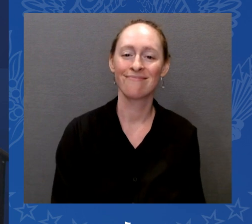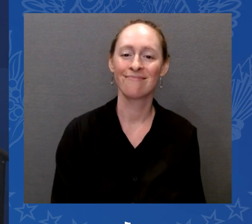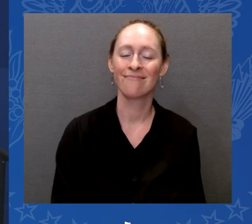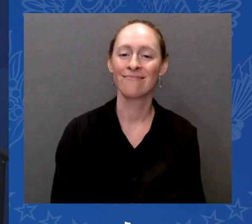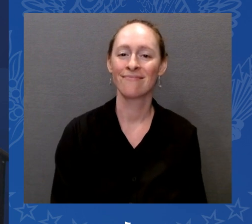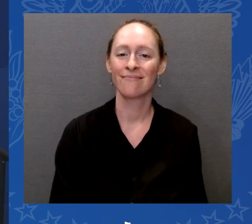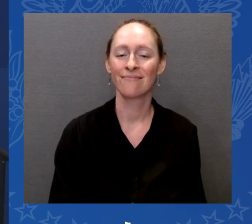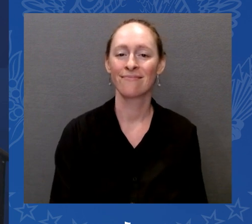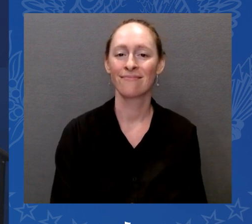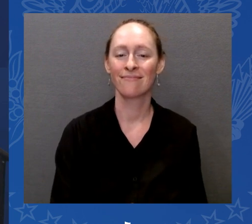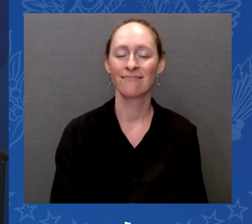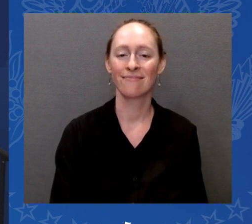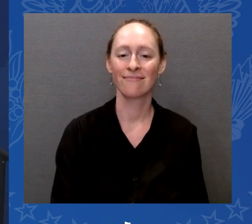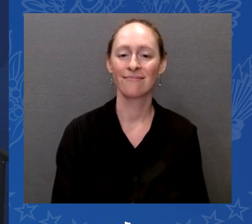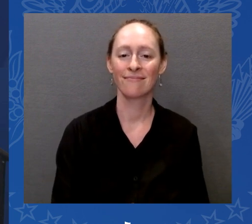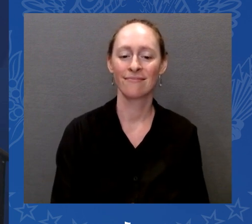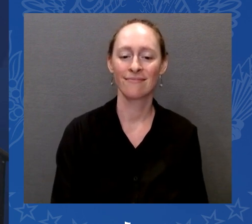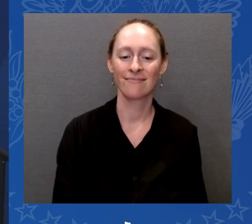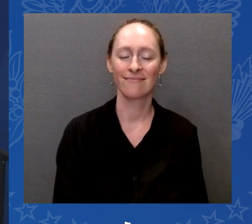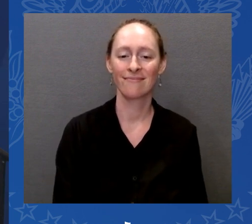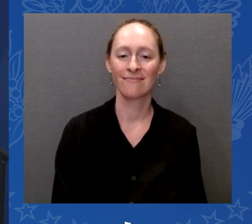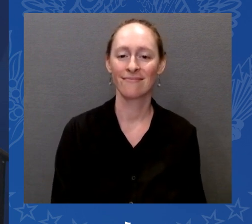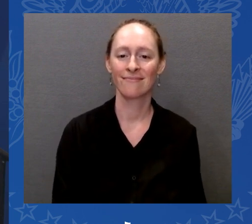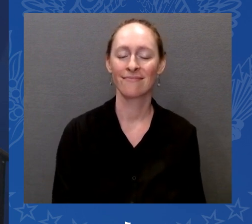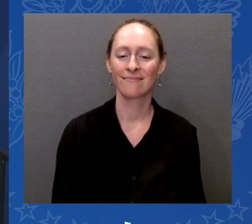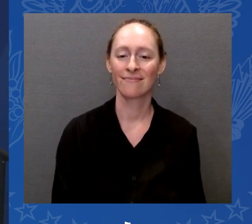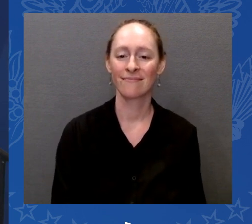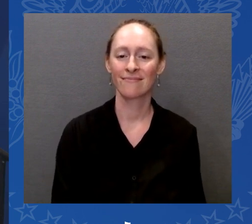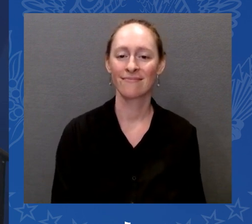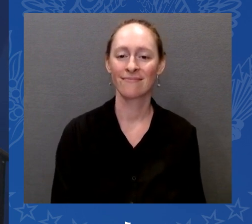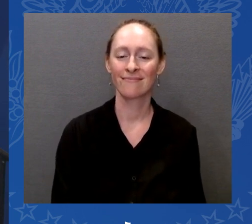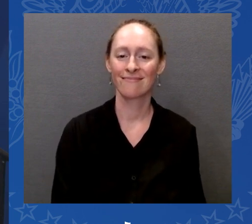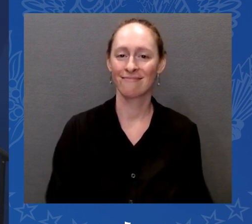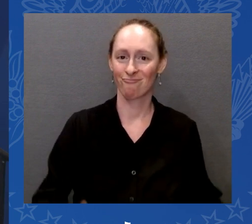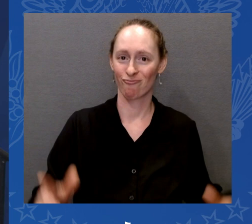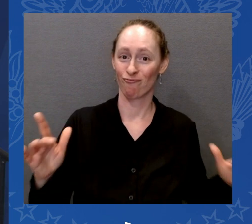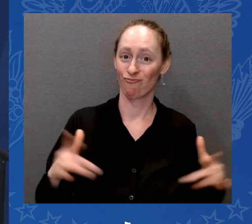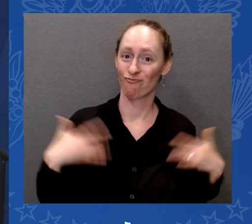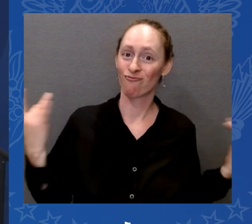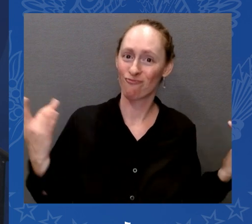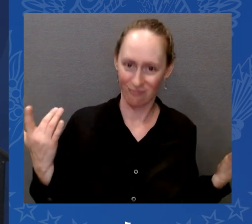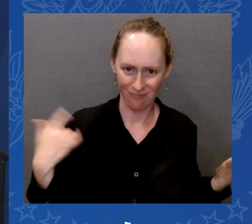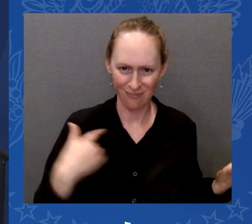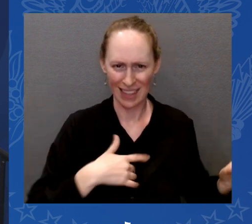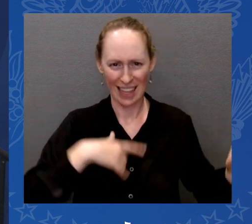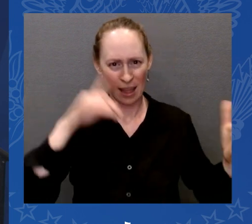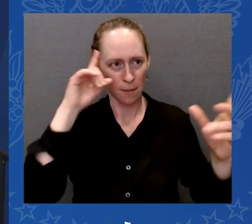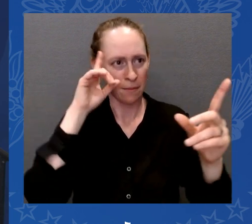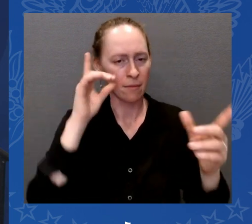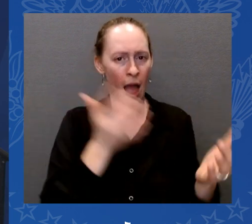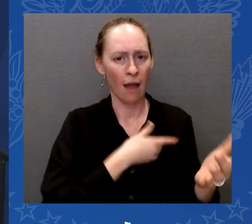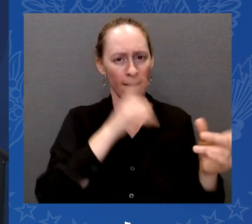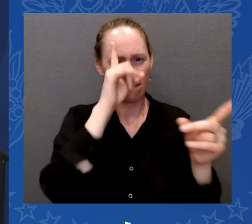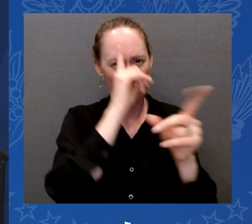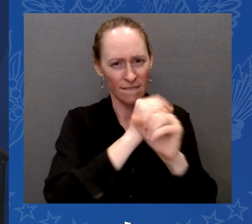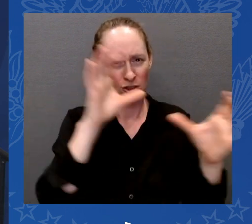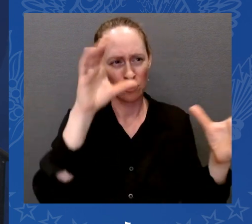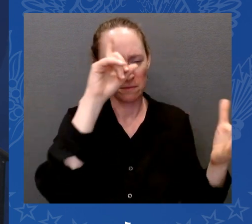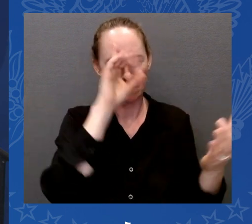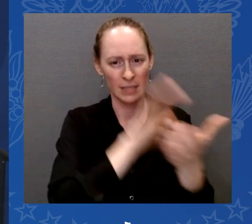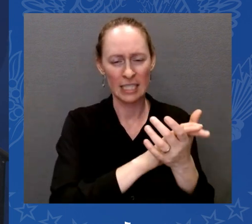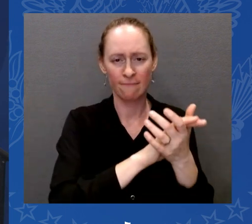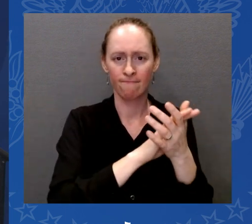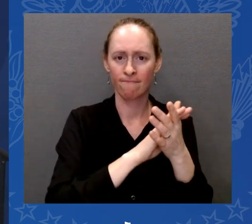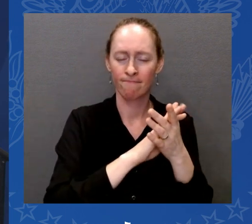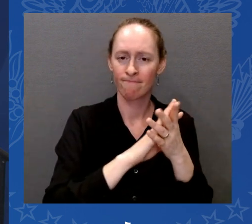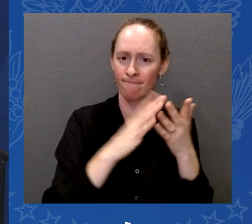In New York, our alignment on these goals and your strong support has been critical to making this the best site for